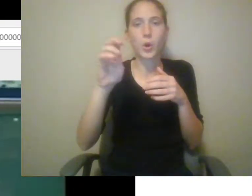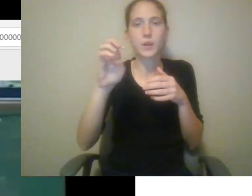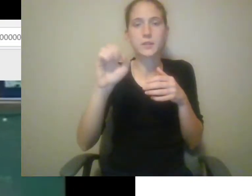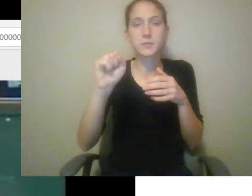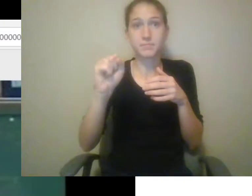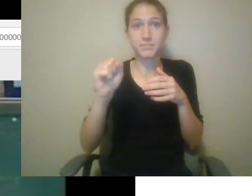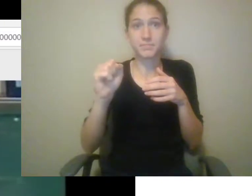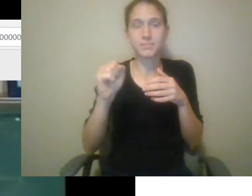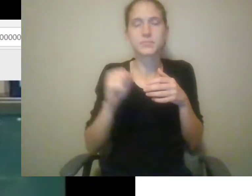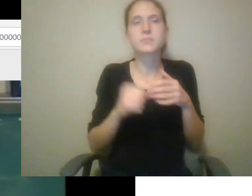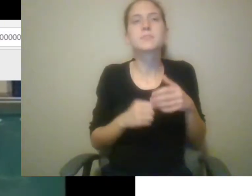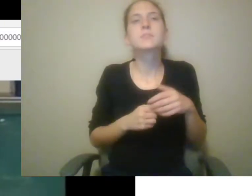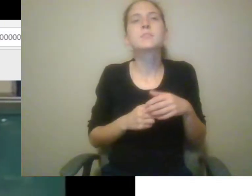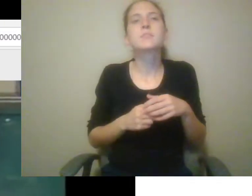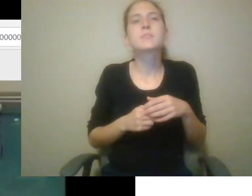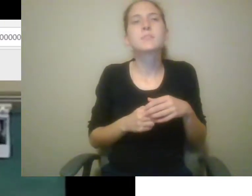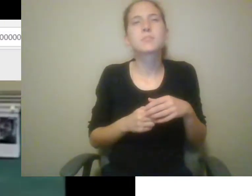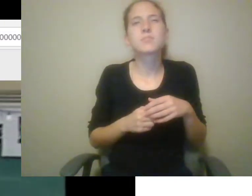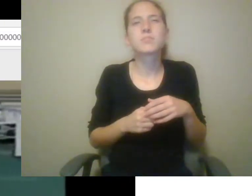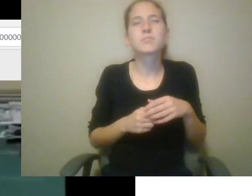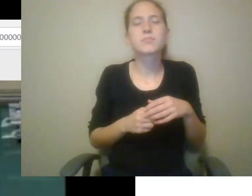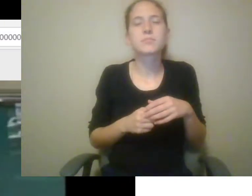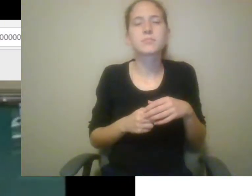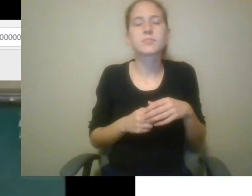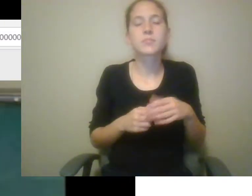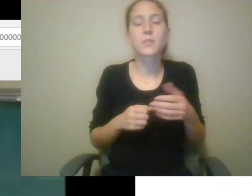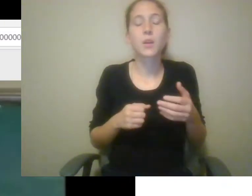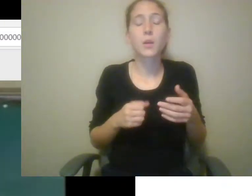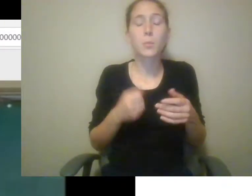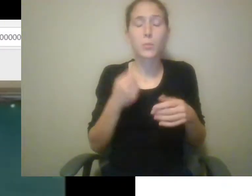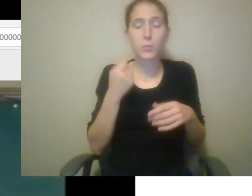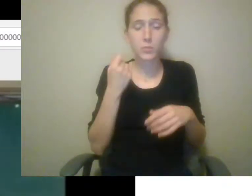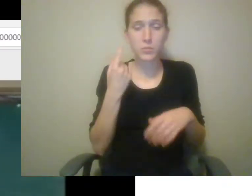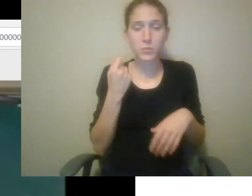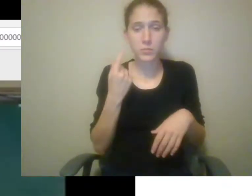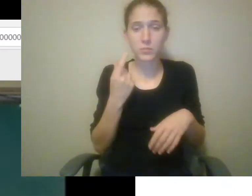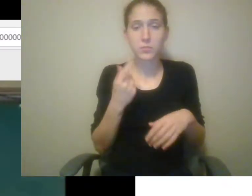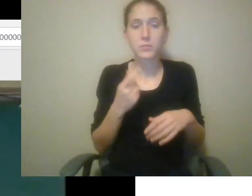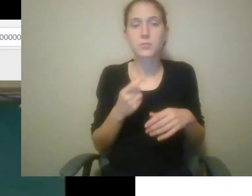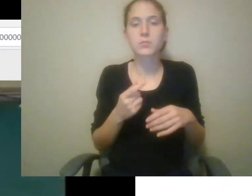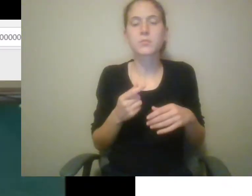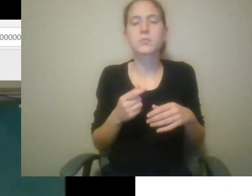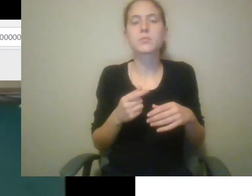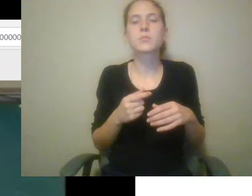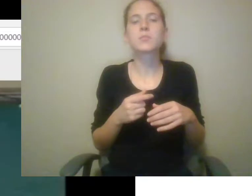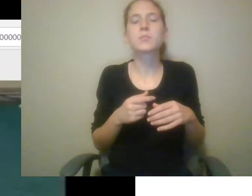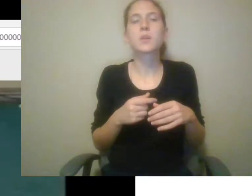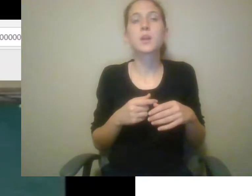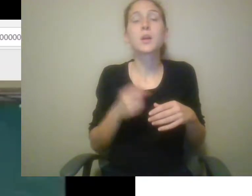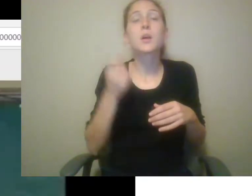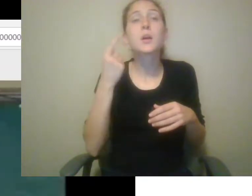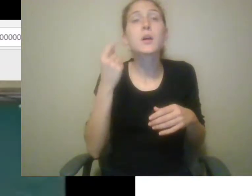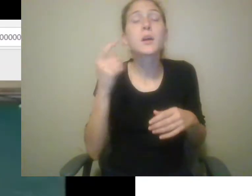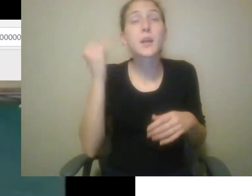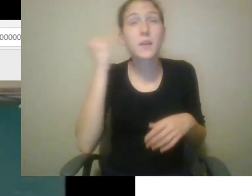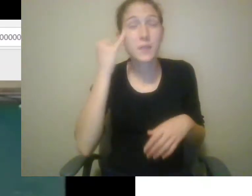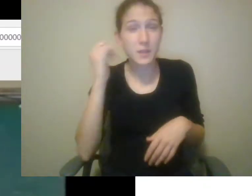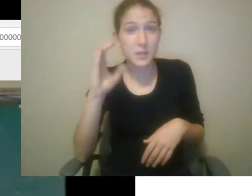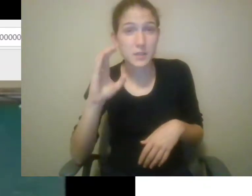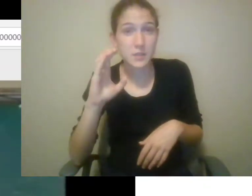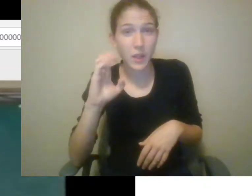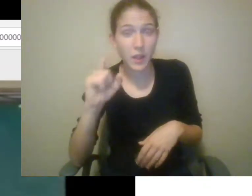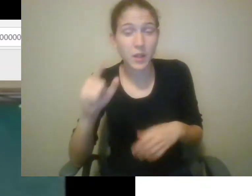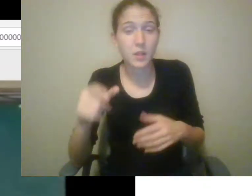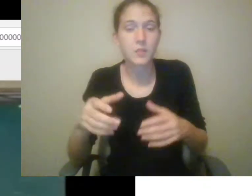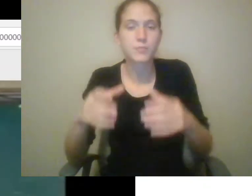pores. But these pores are different than, for example, the pores you'll see in the cell wall. The cell wall has pores also, because material has